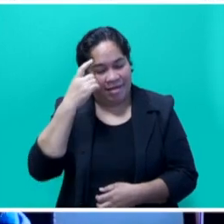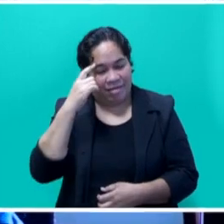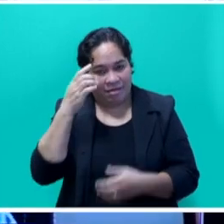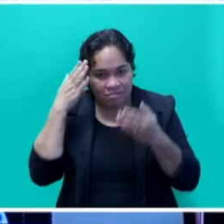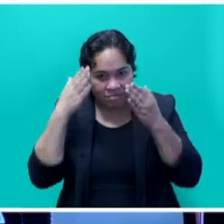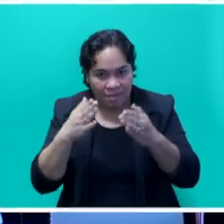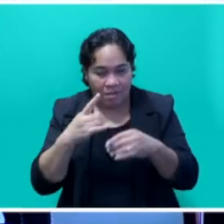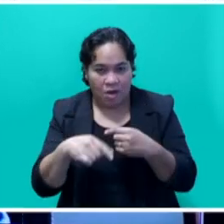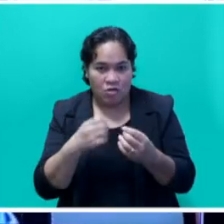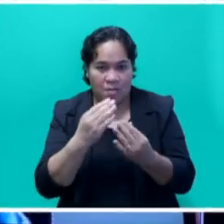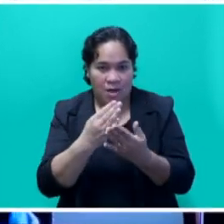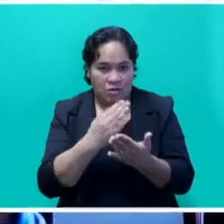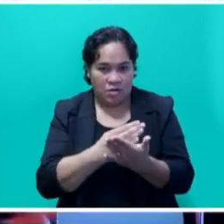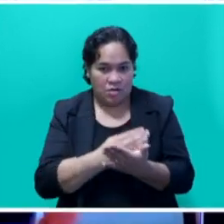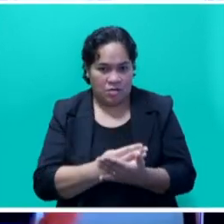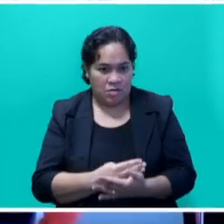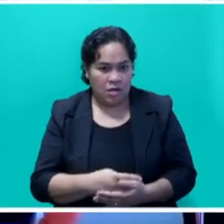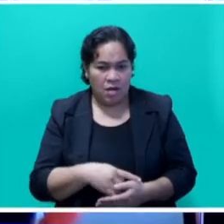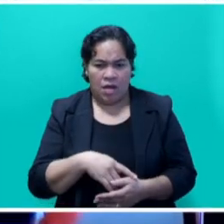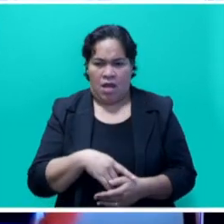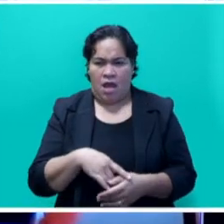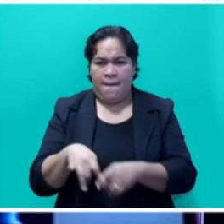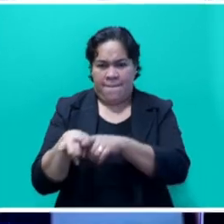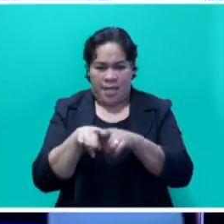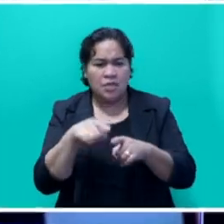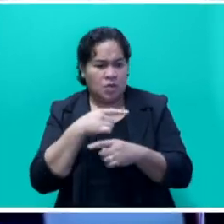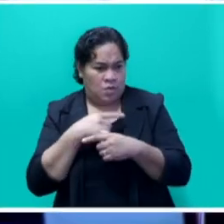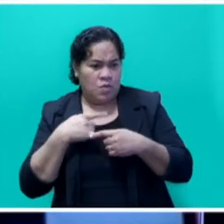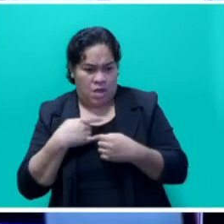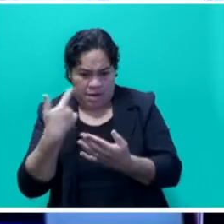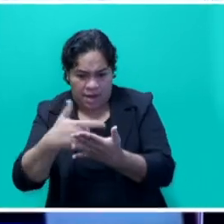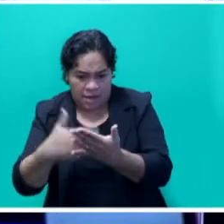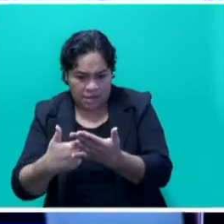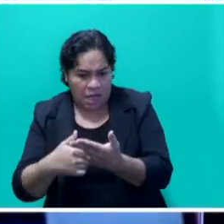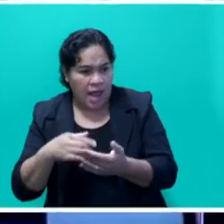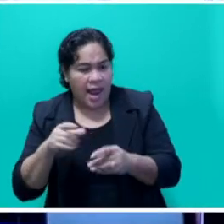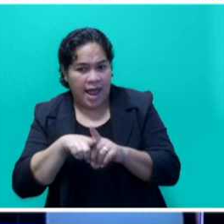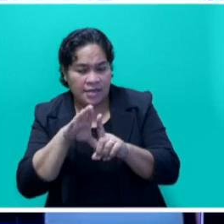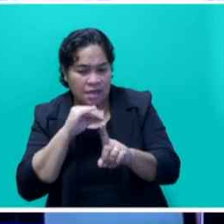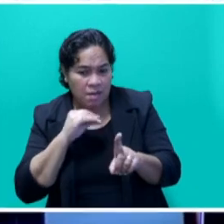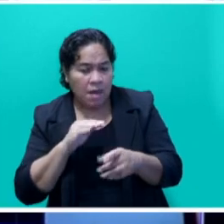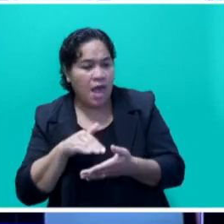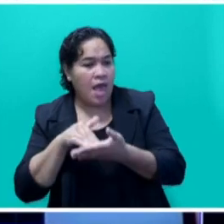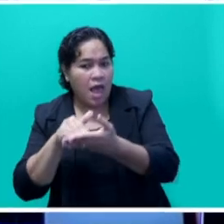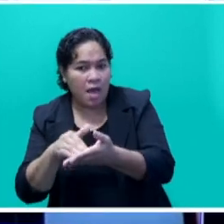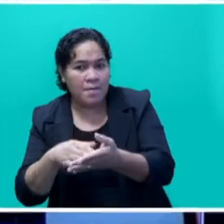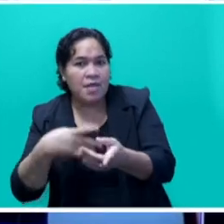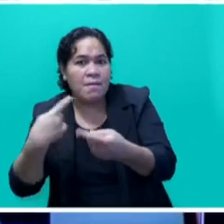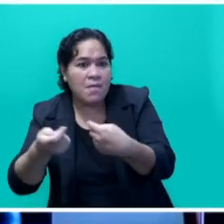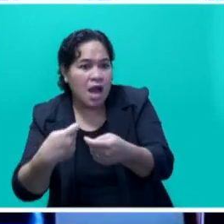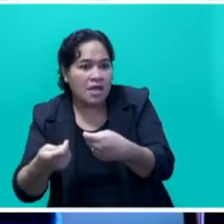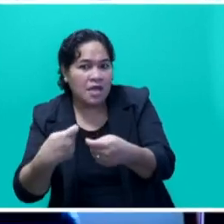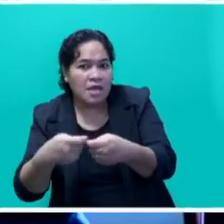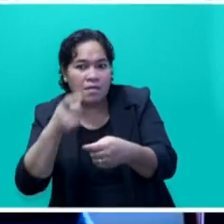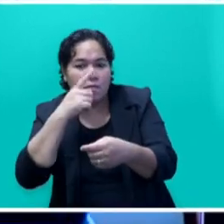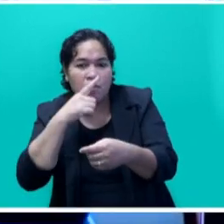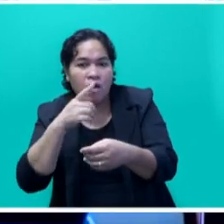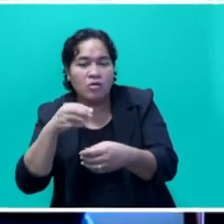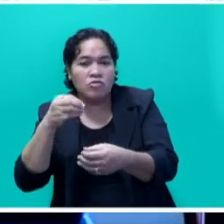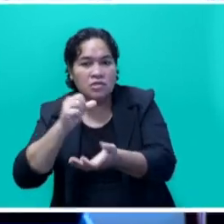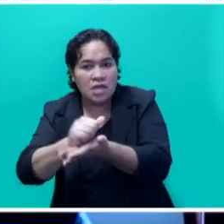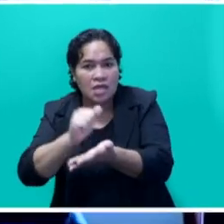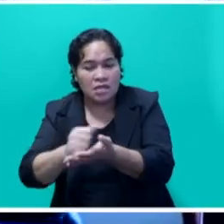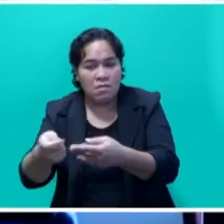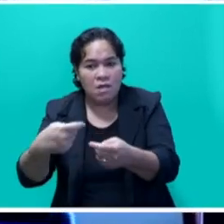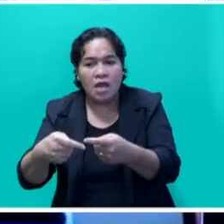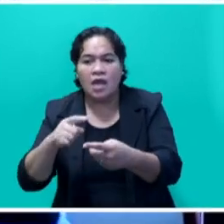on, helping market vendors, the fishers, the minibus drivers, the taxi drivers, security